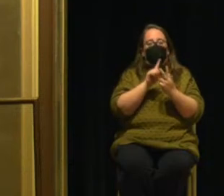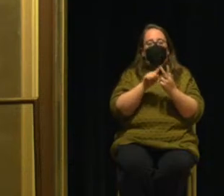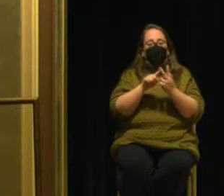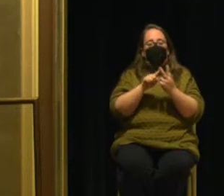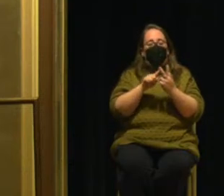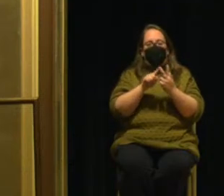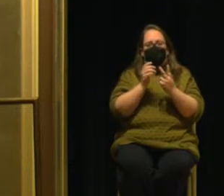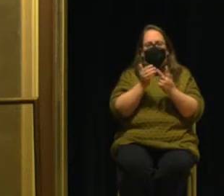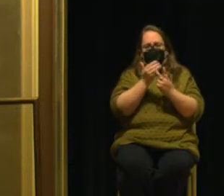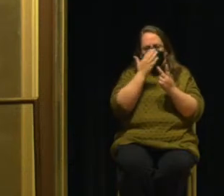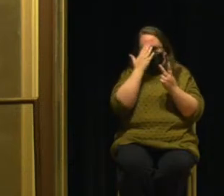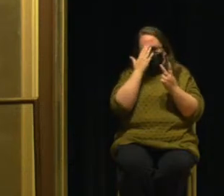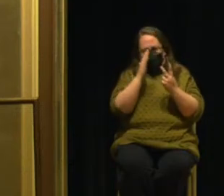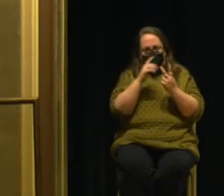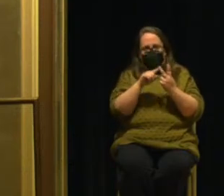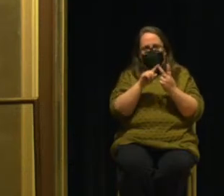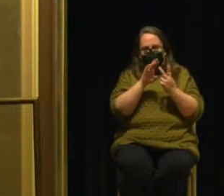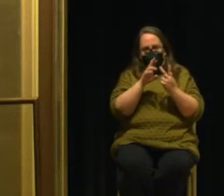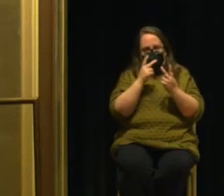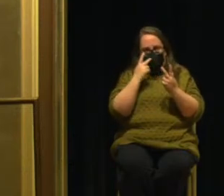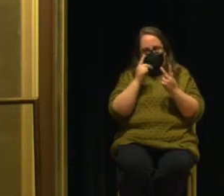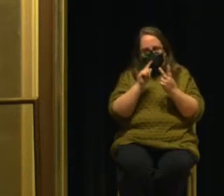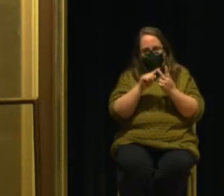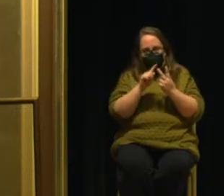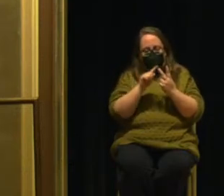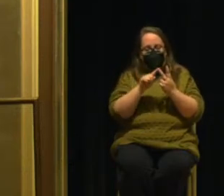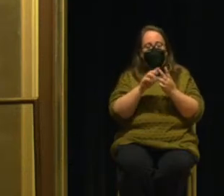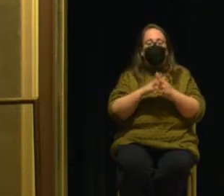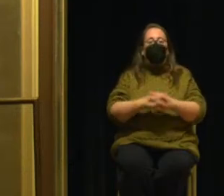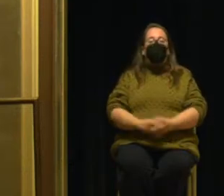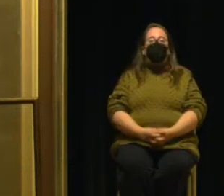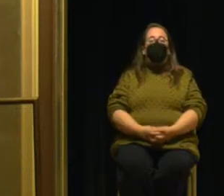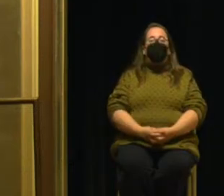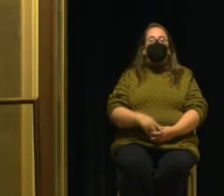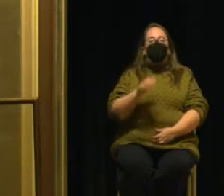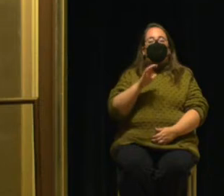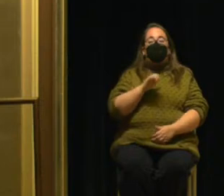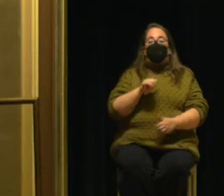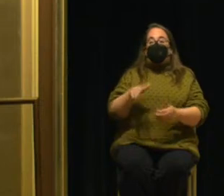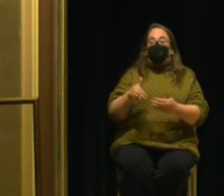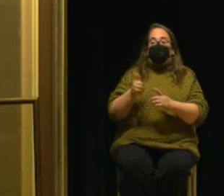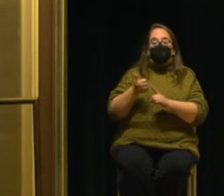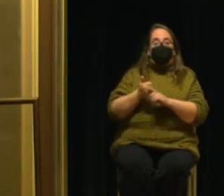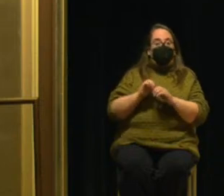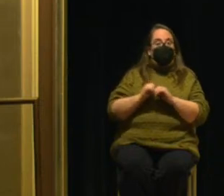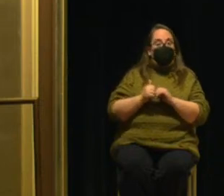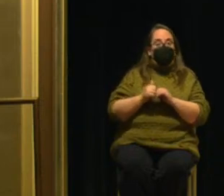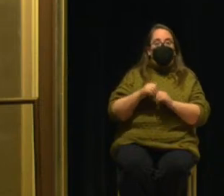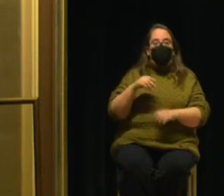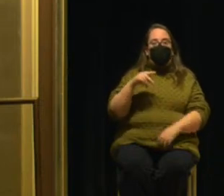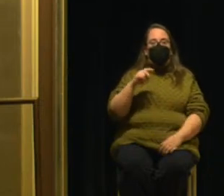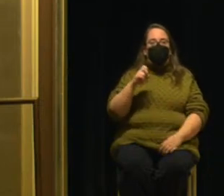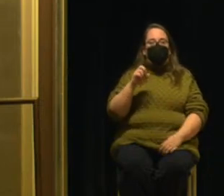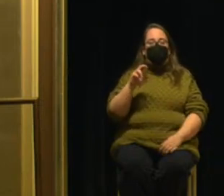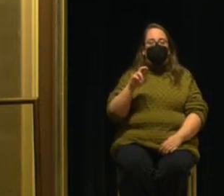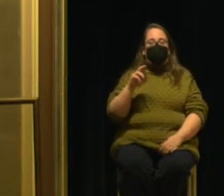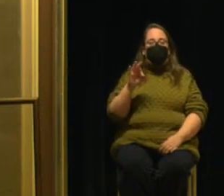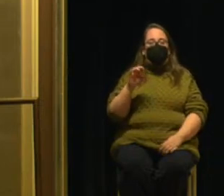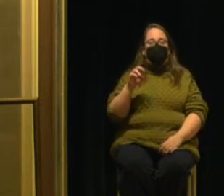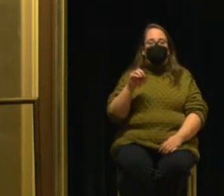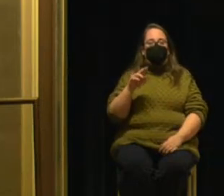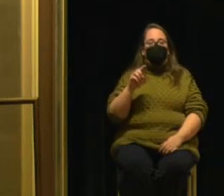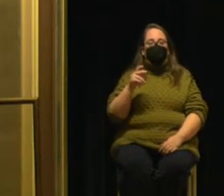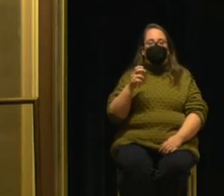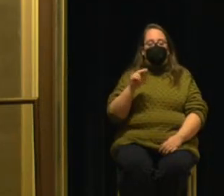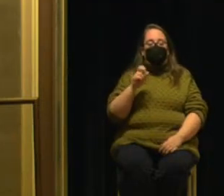a complete stranger. He'd never seen him before. The stranger introduced himself as Peter Friedman, and he began